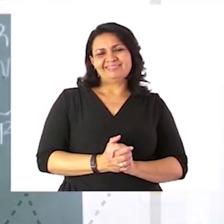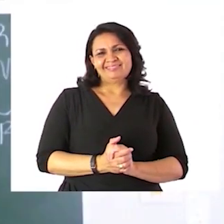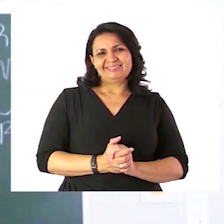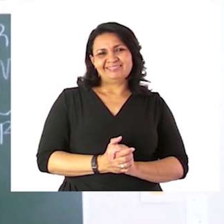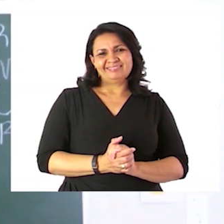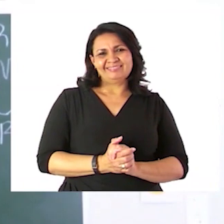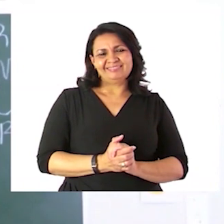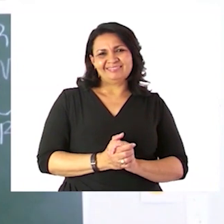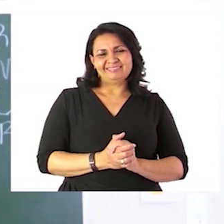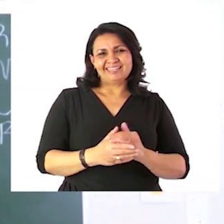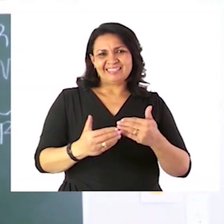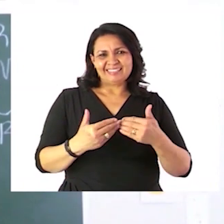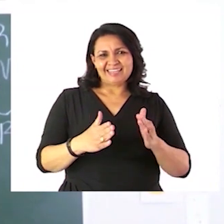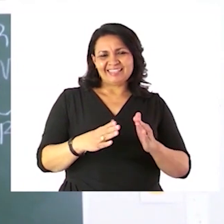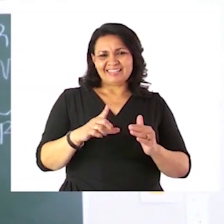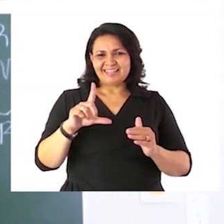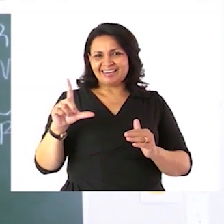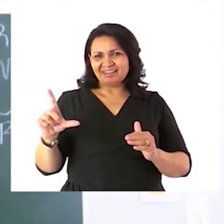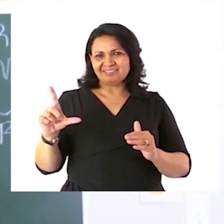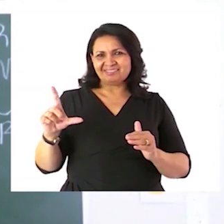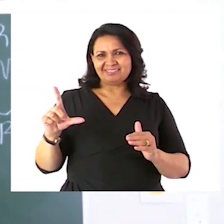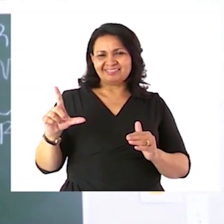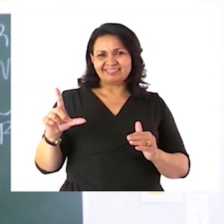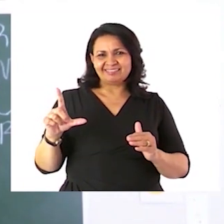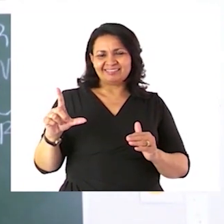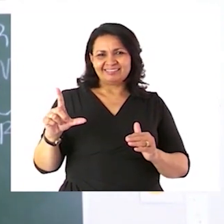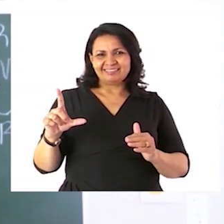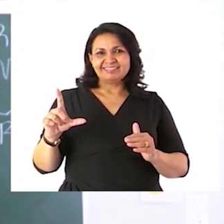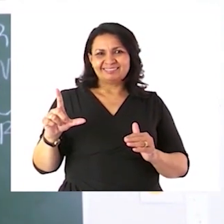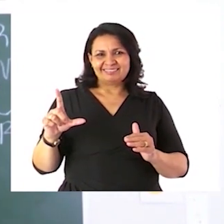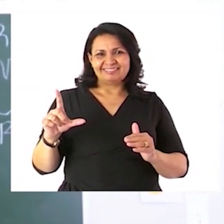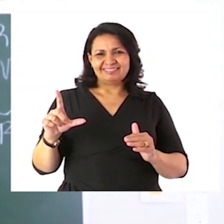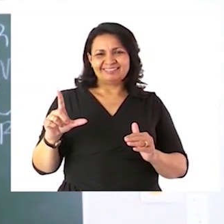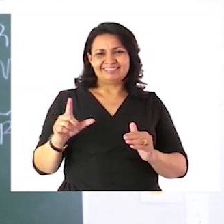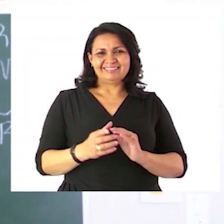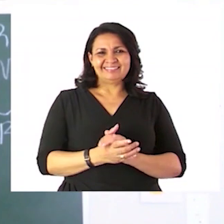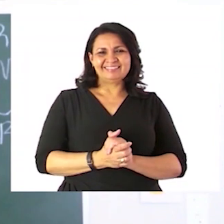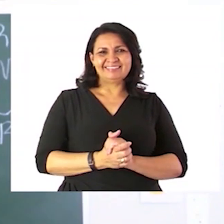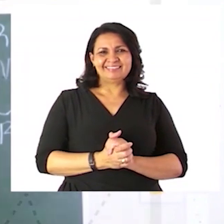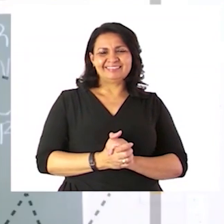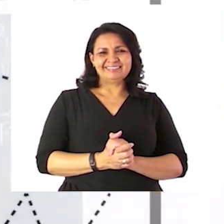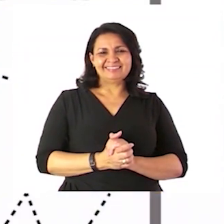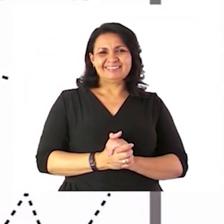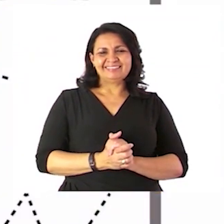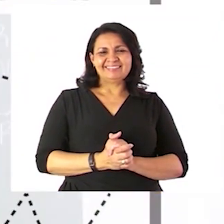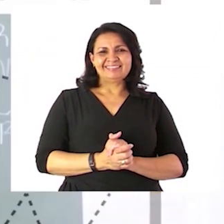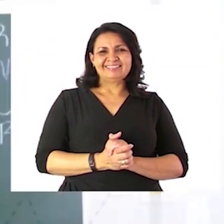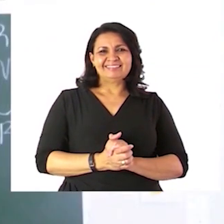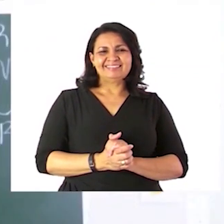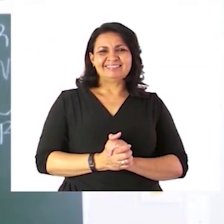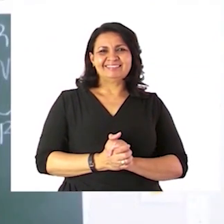Can you start at the left? He's just going to do some part for us to see how to do